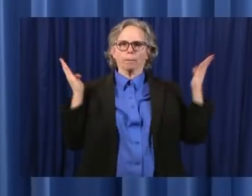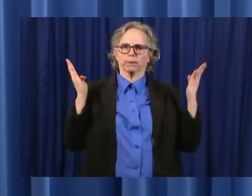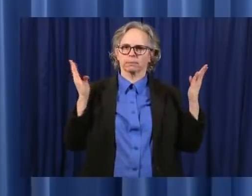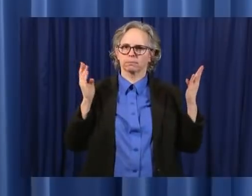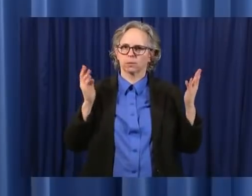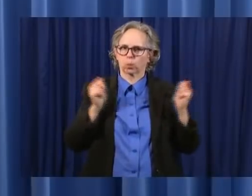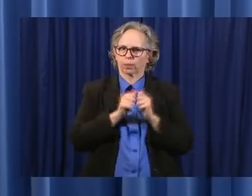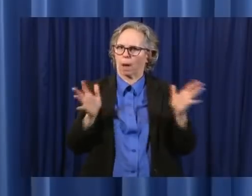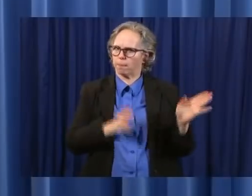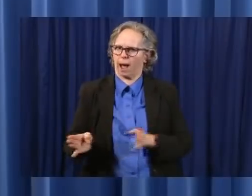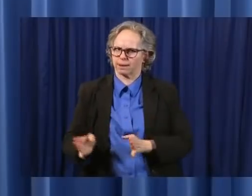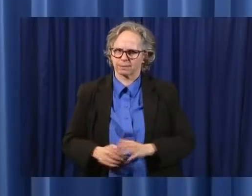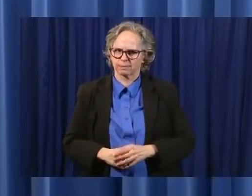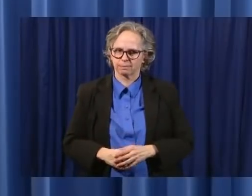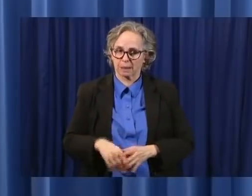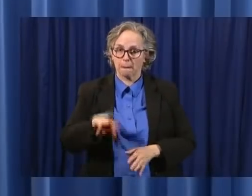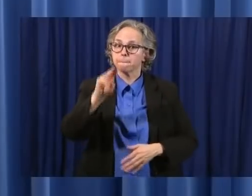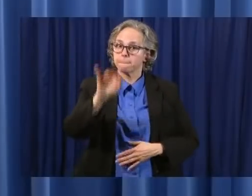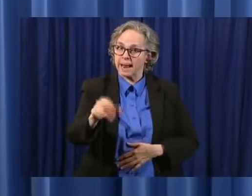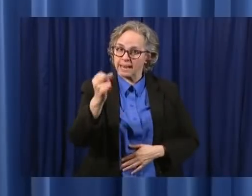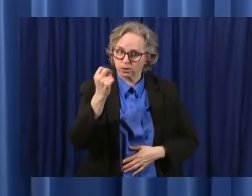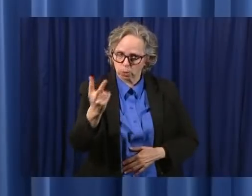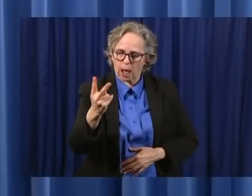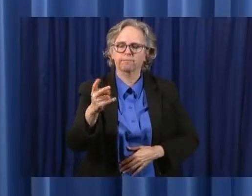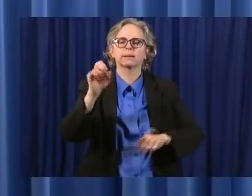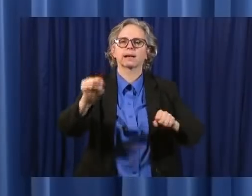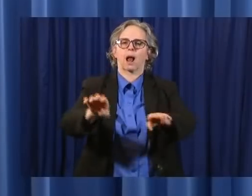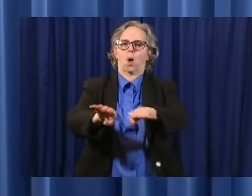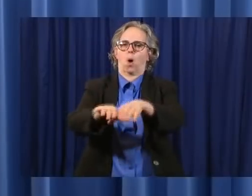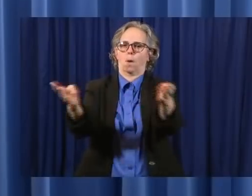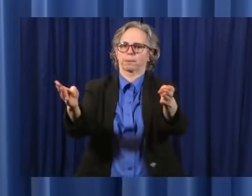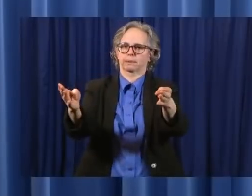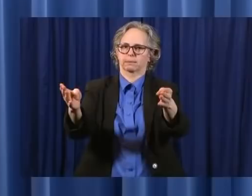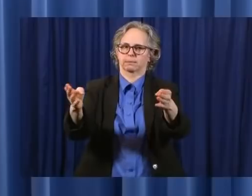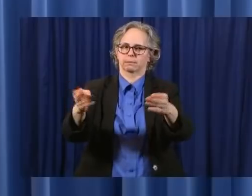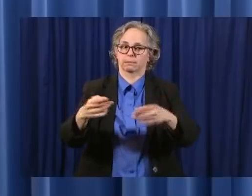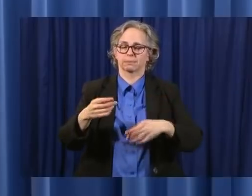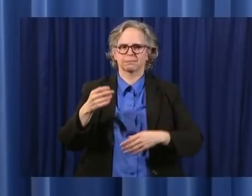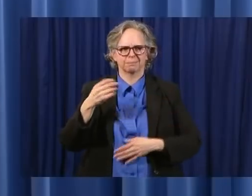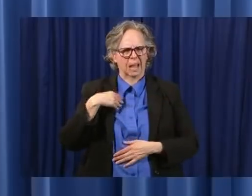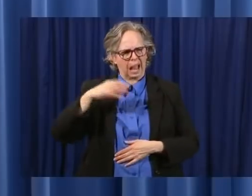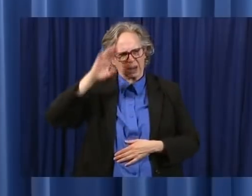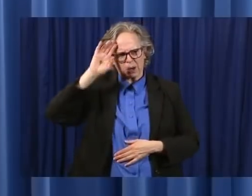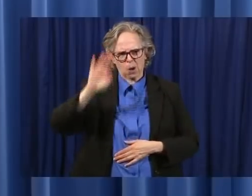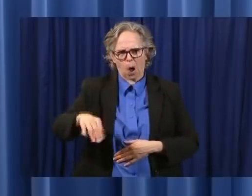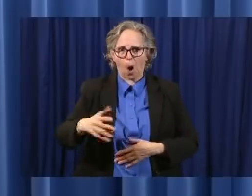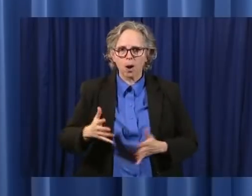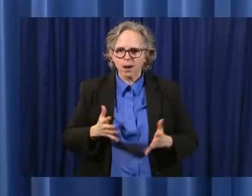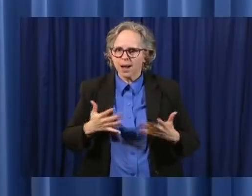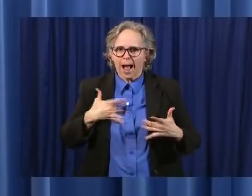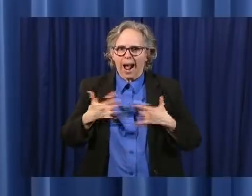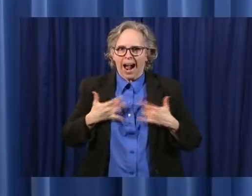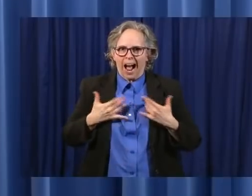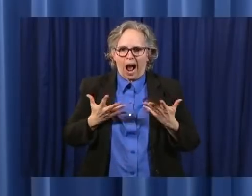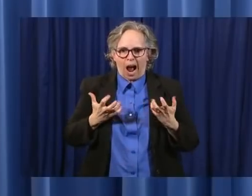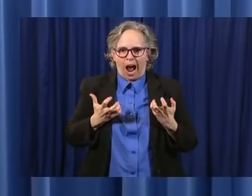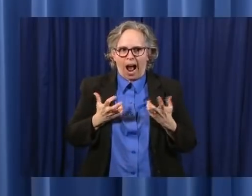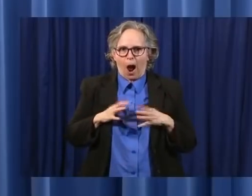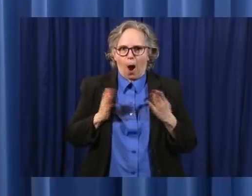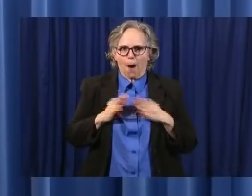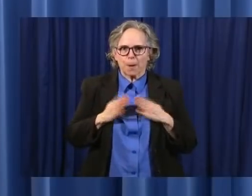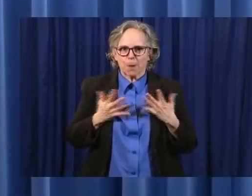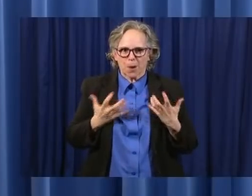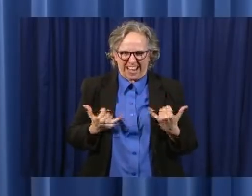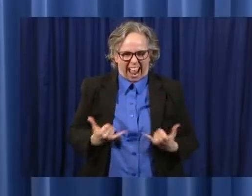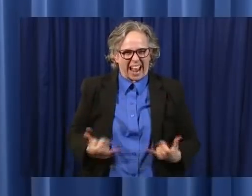they can open up. Look, I fully understand everyone's anxious to get moving again, but this is a balance. This is, we